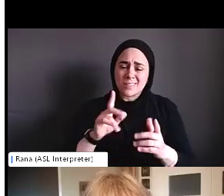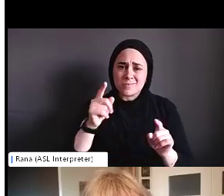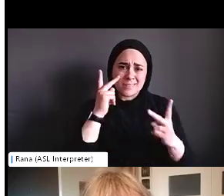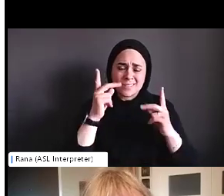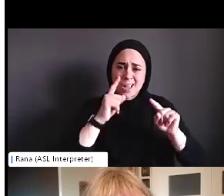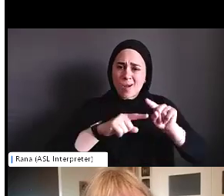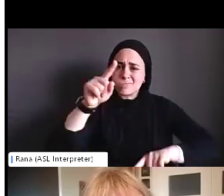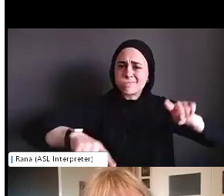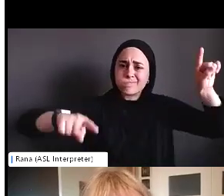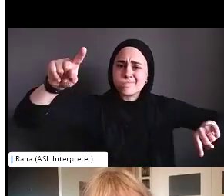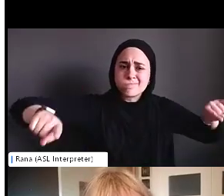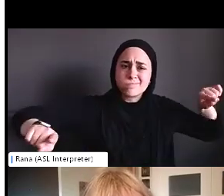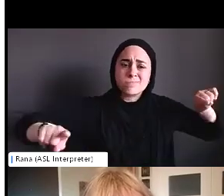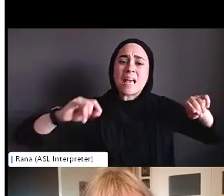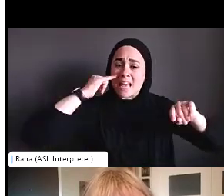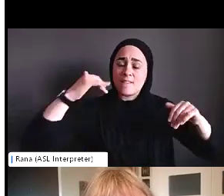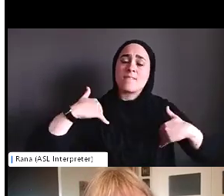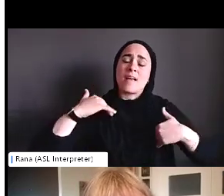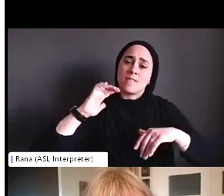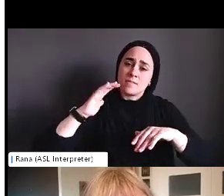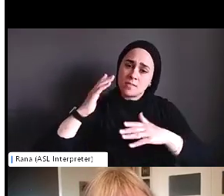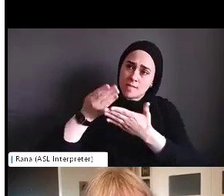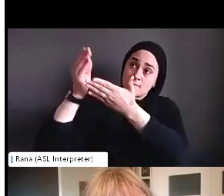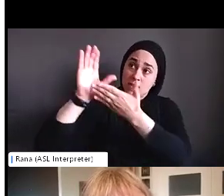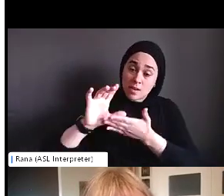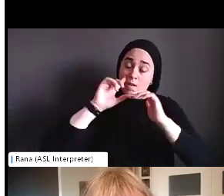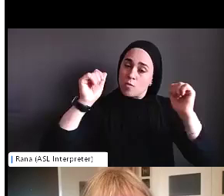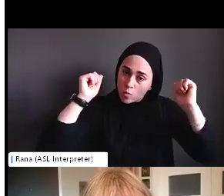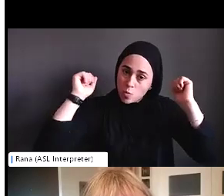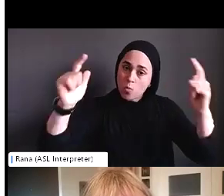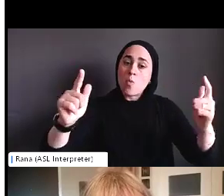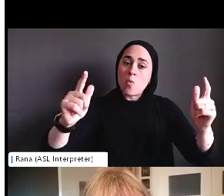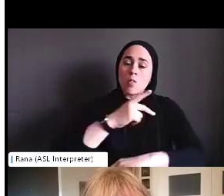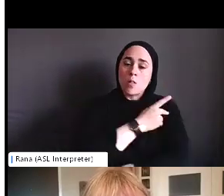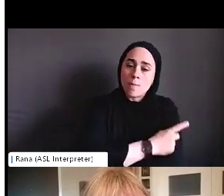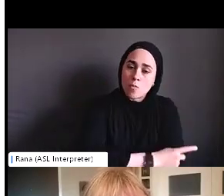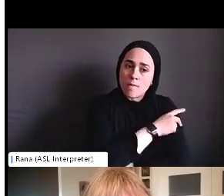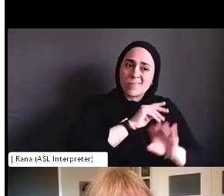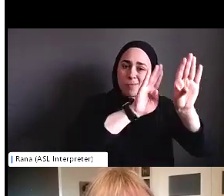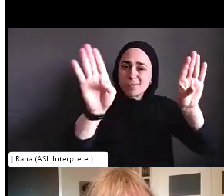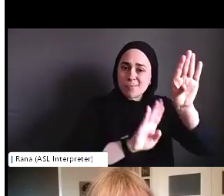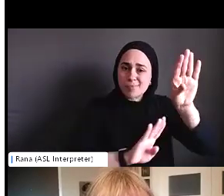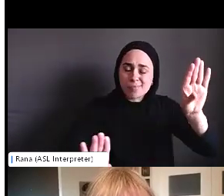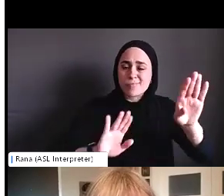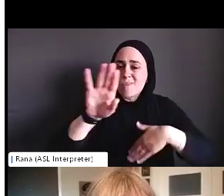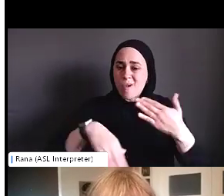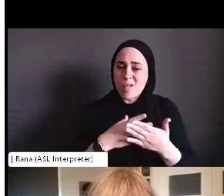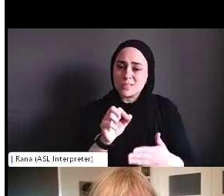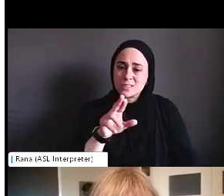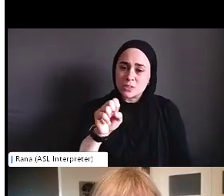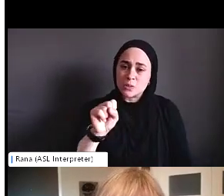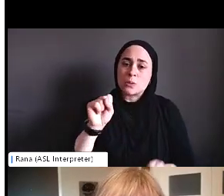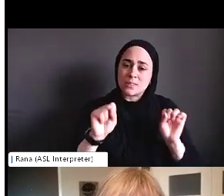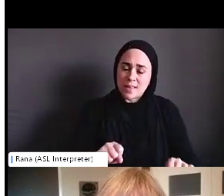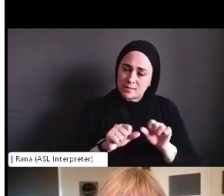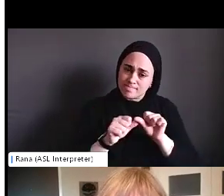with some base funding for all of the provinces and territories to be able to sustain and grow their network. We see the provincial